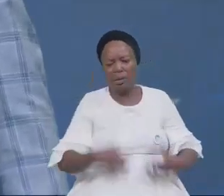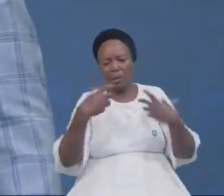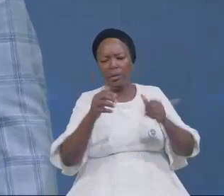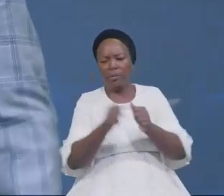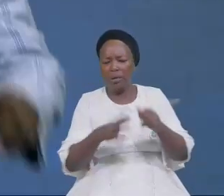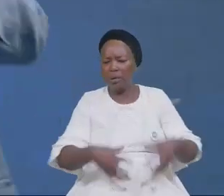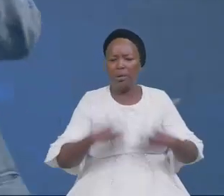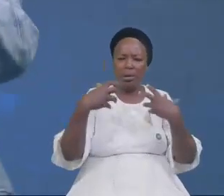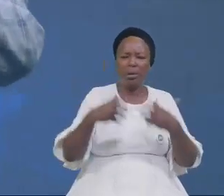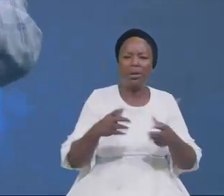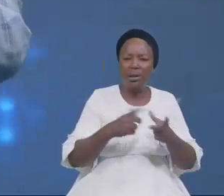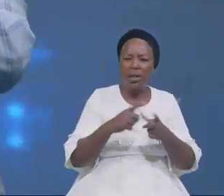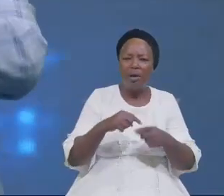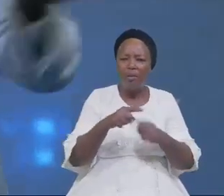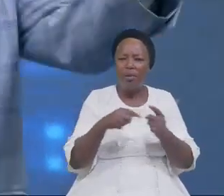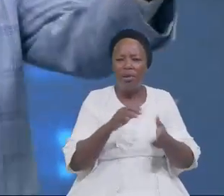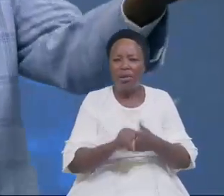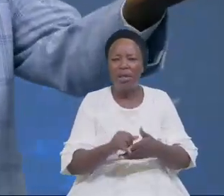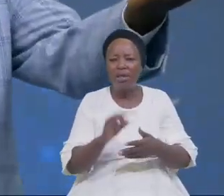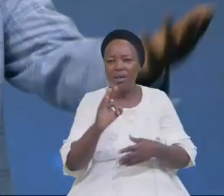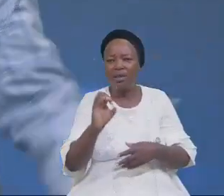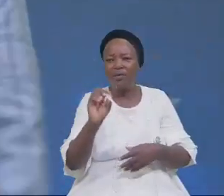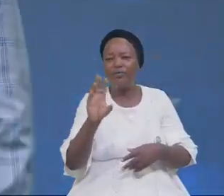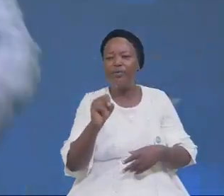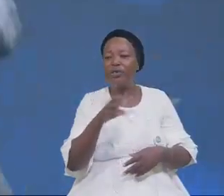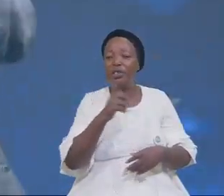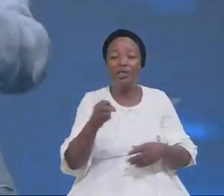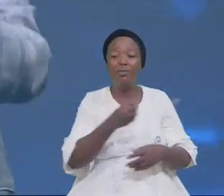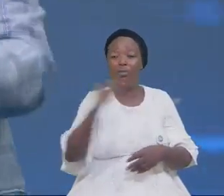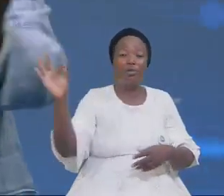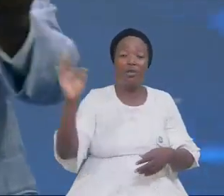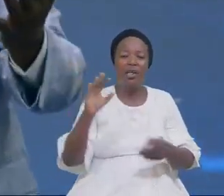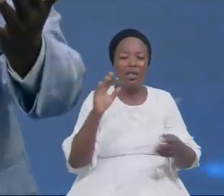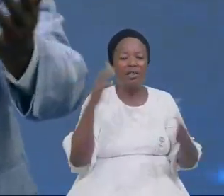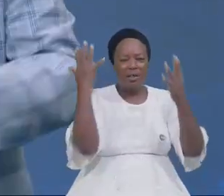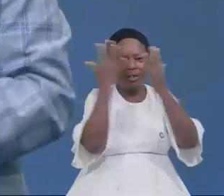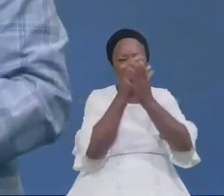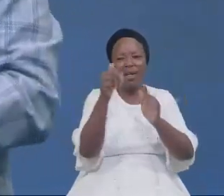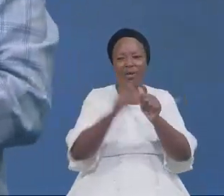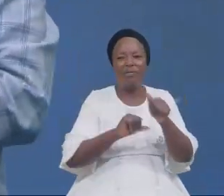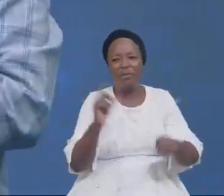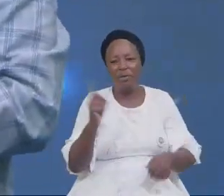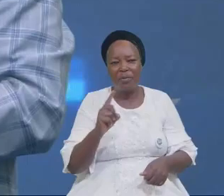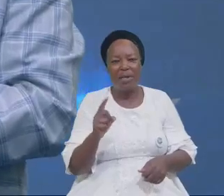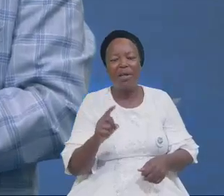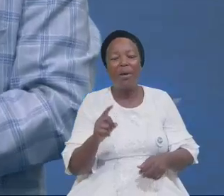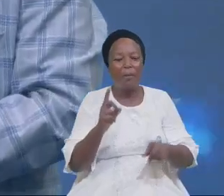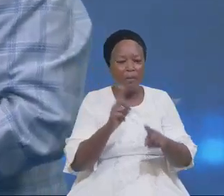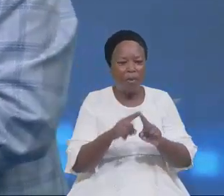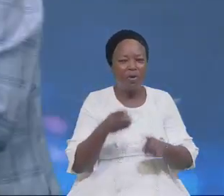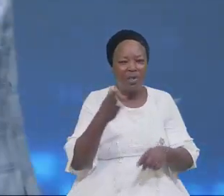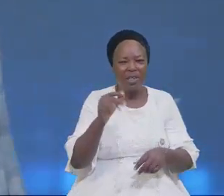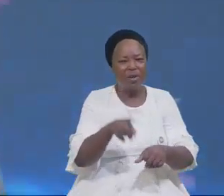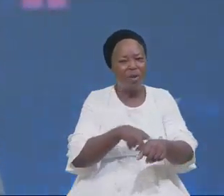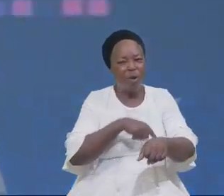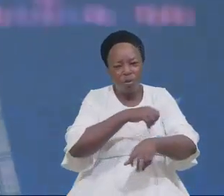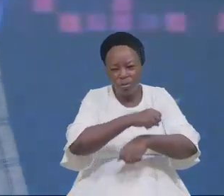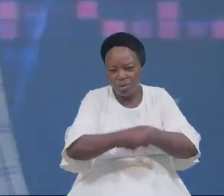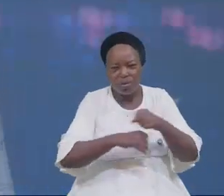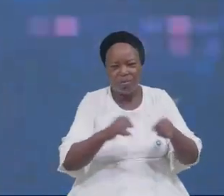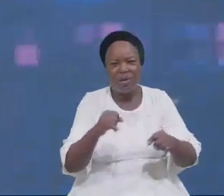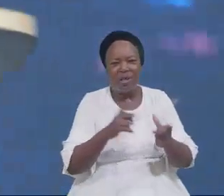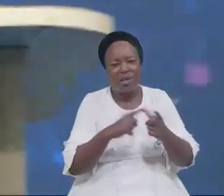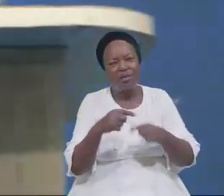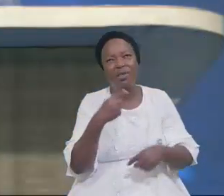your fuse is blown up, darkness everywhere. But there's long suffering. You say,